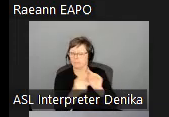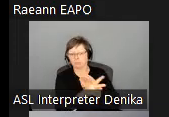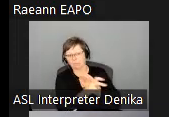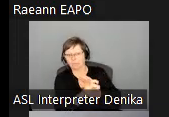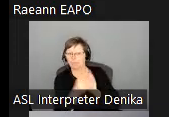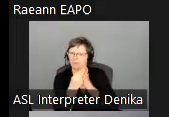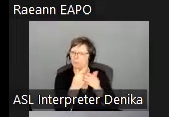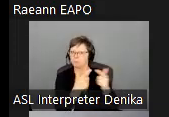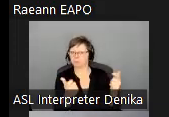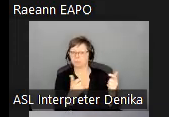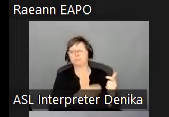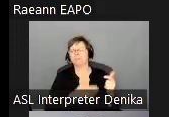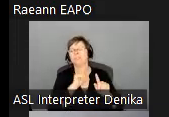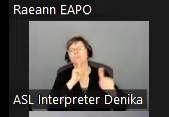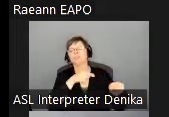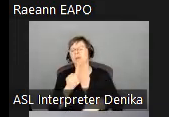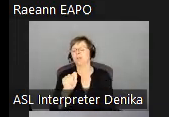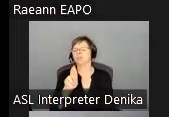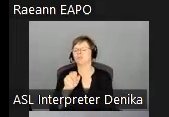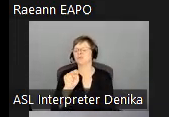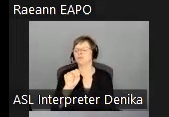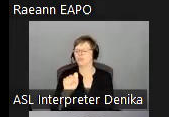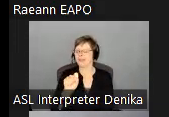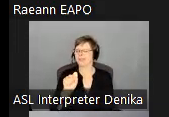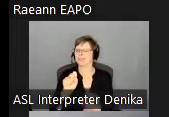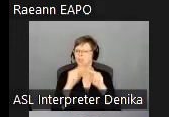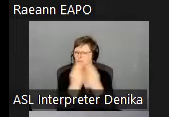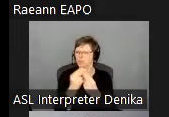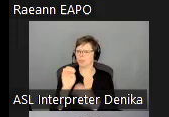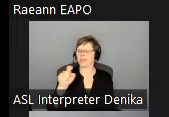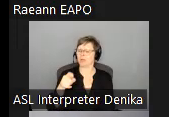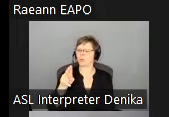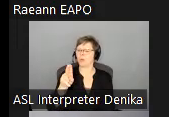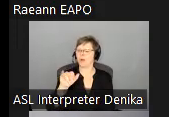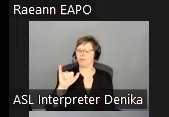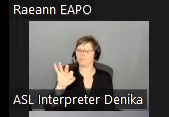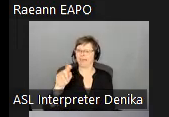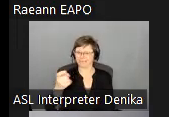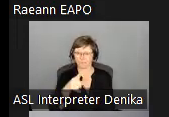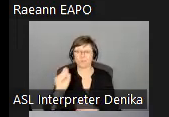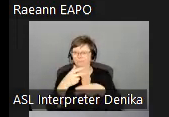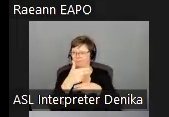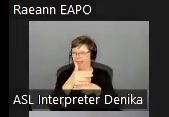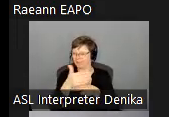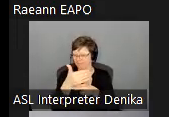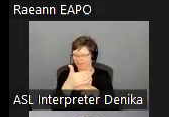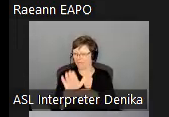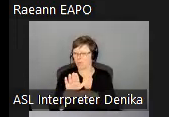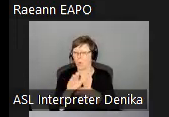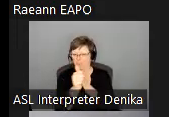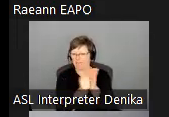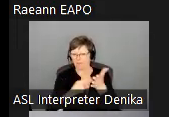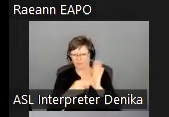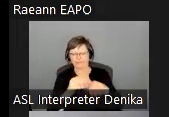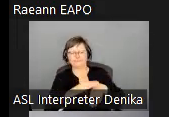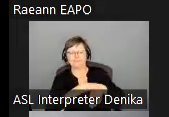to TransUnion and Equifax. You can put flags on your accounts, and it's always good to check your credit